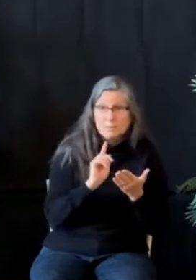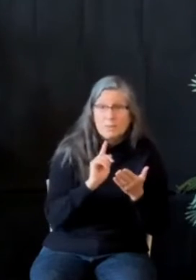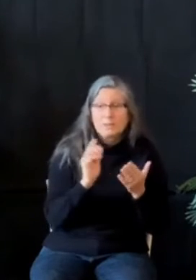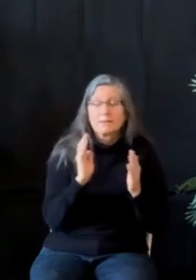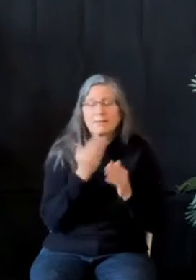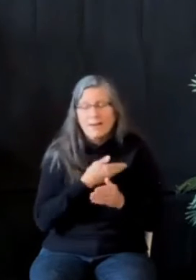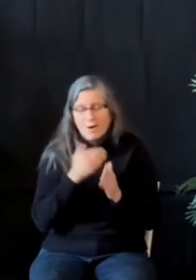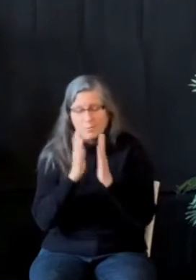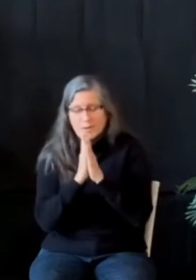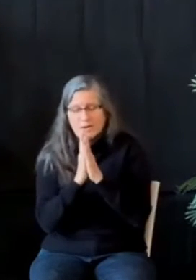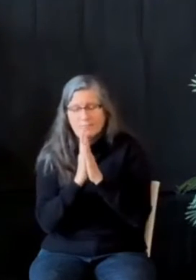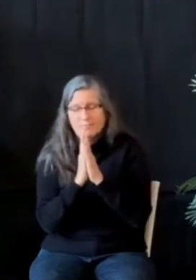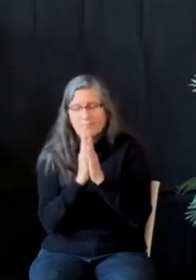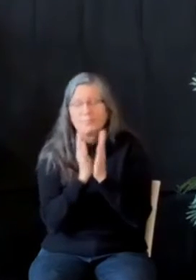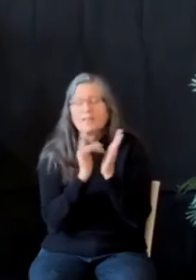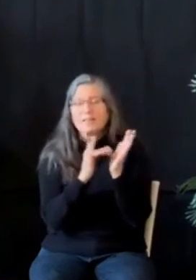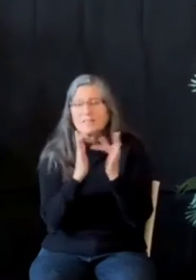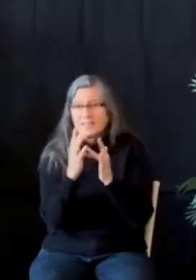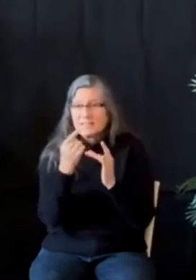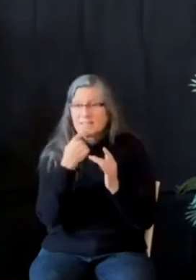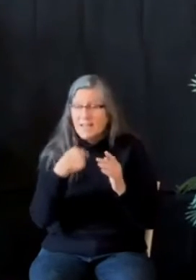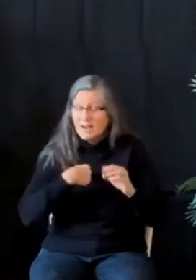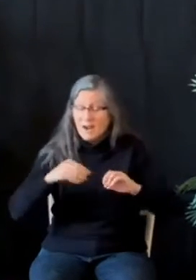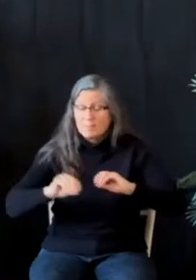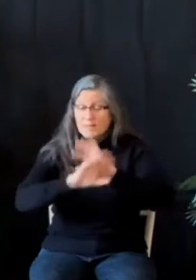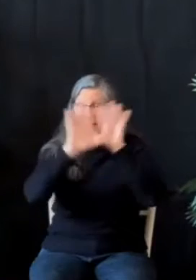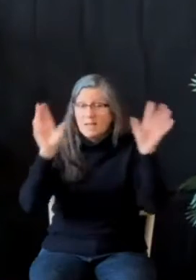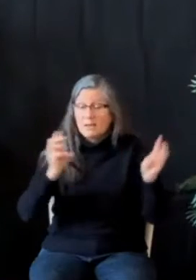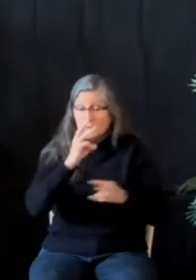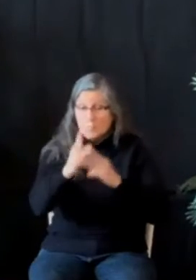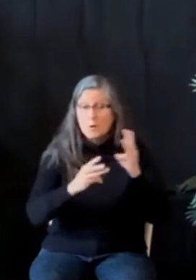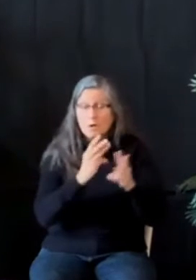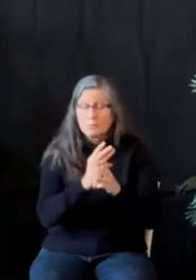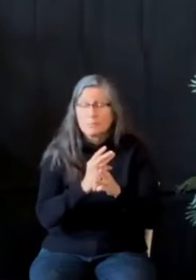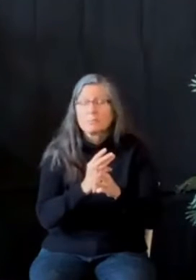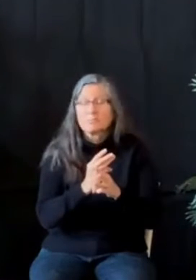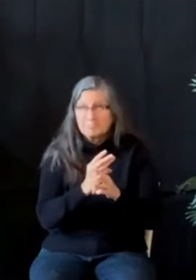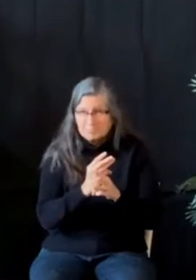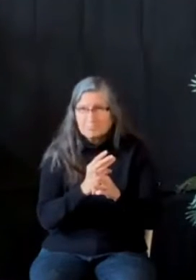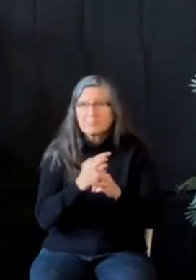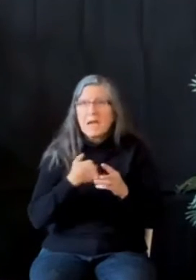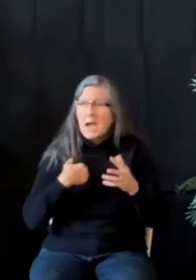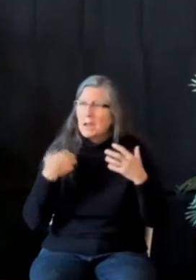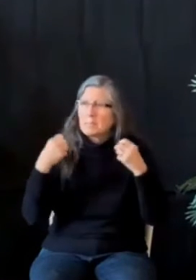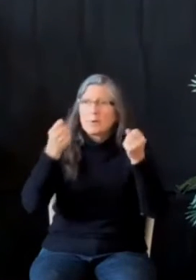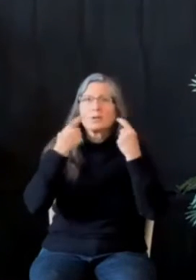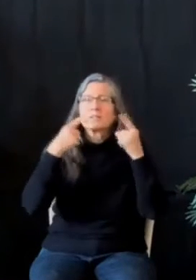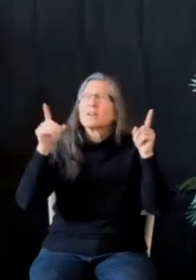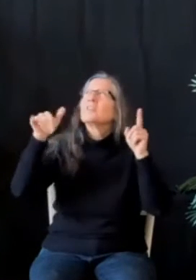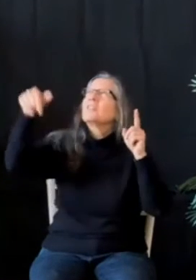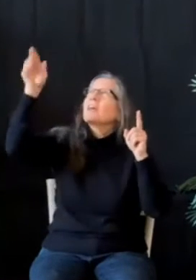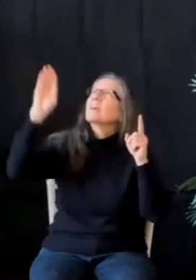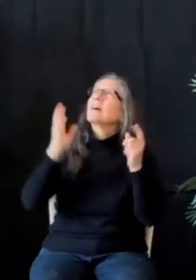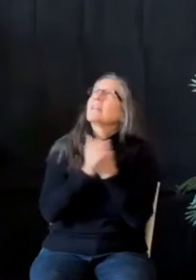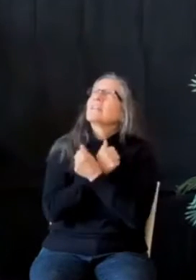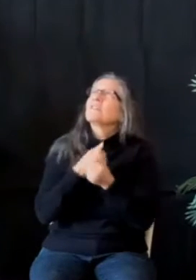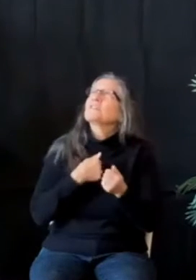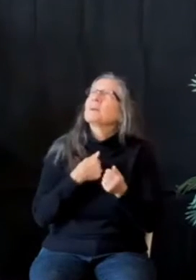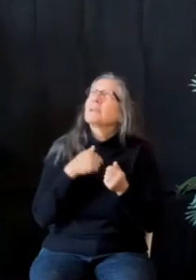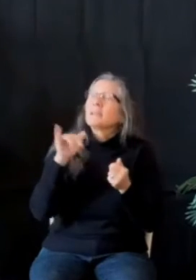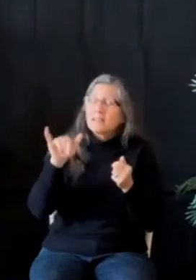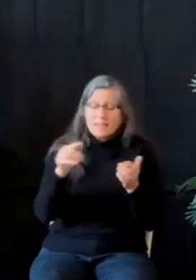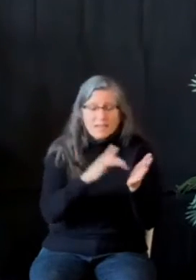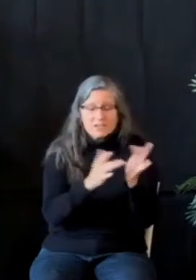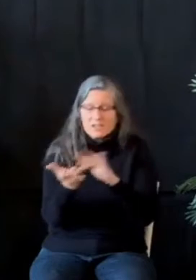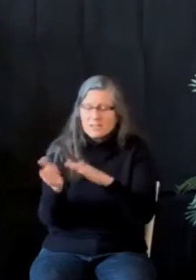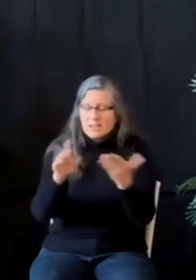Let's say our prayer together. Jesus said, "I am the light of the world. I therefore boldly declare that God loves me, that